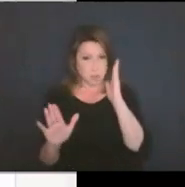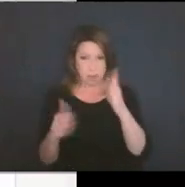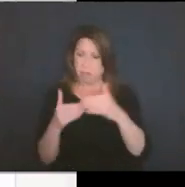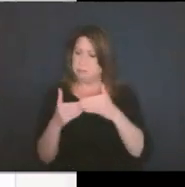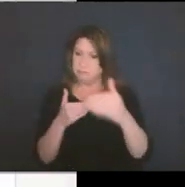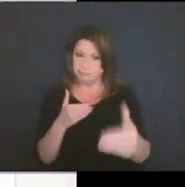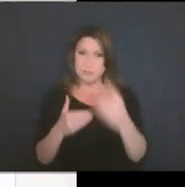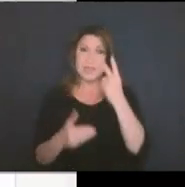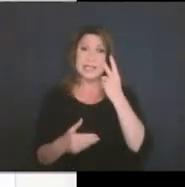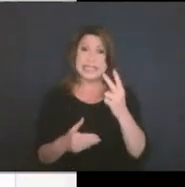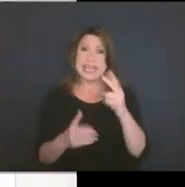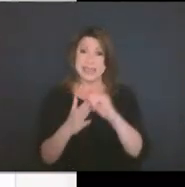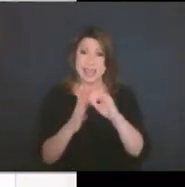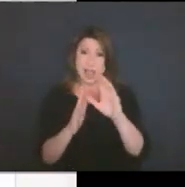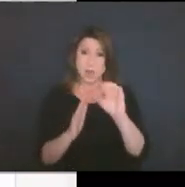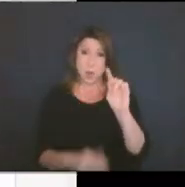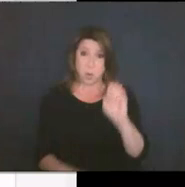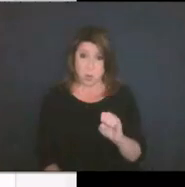is